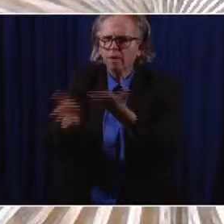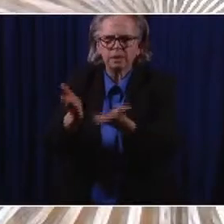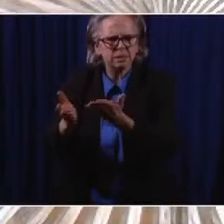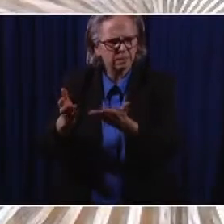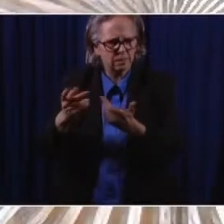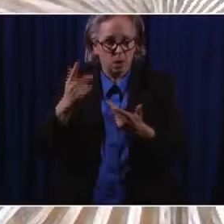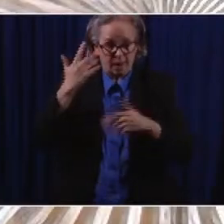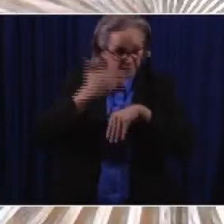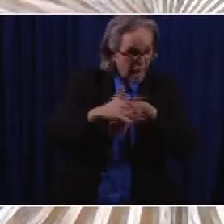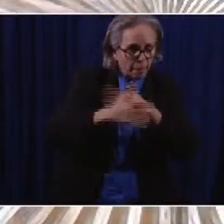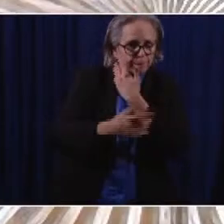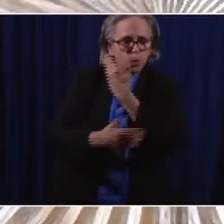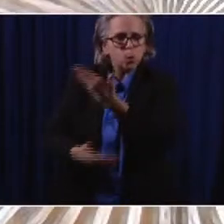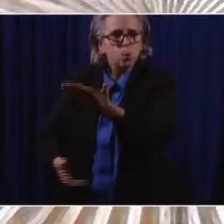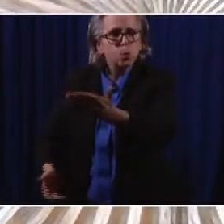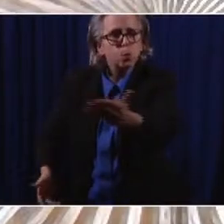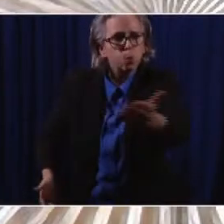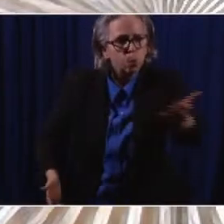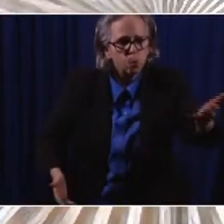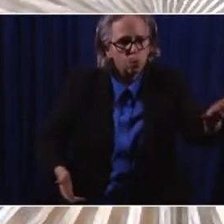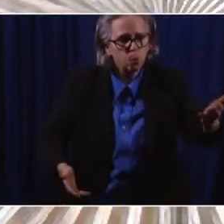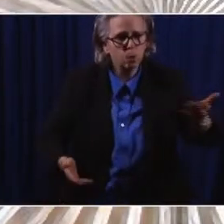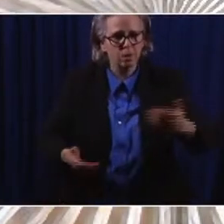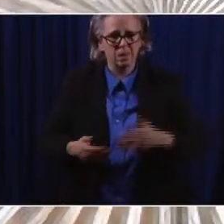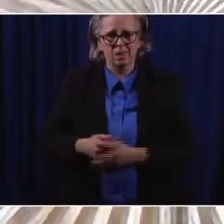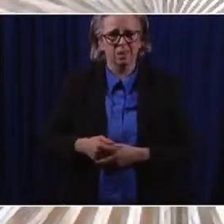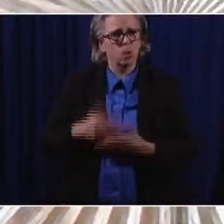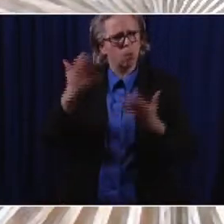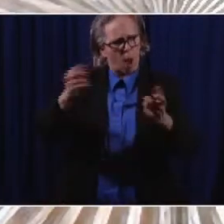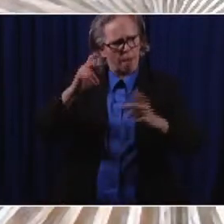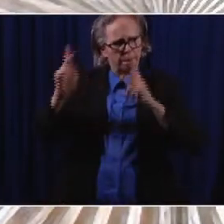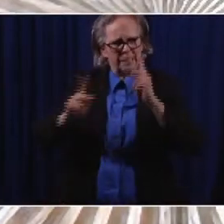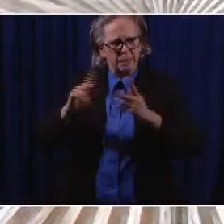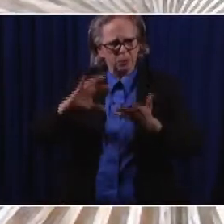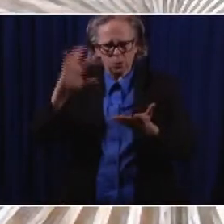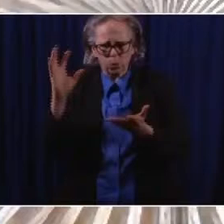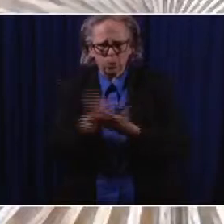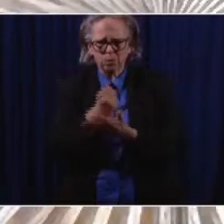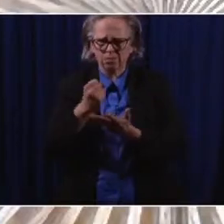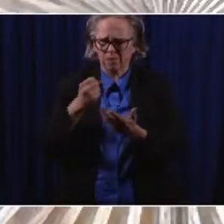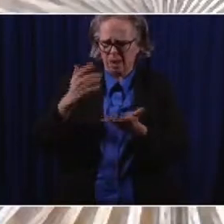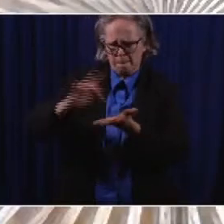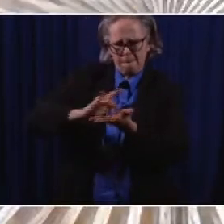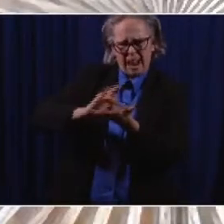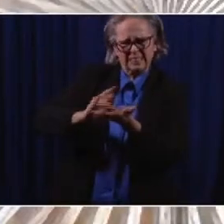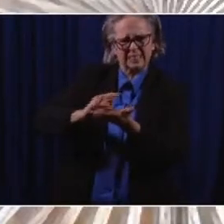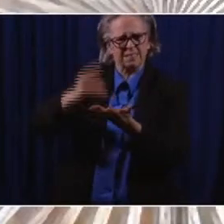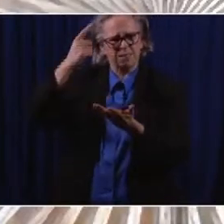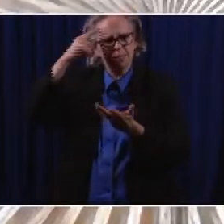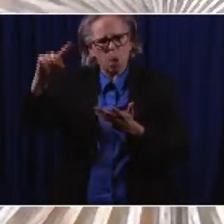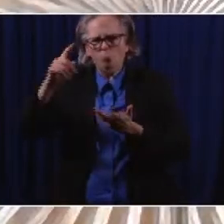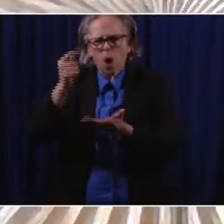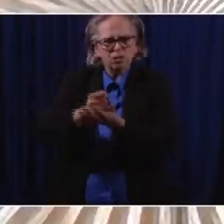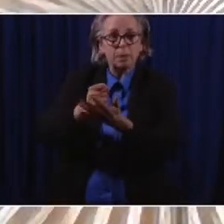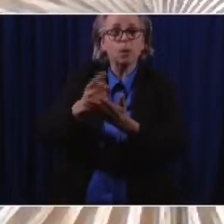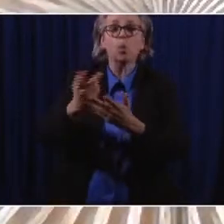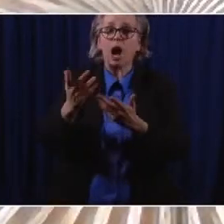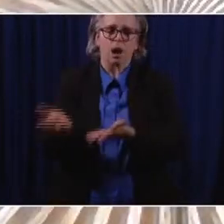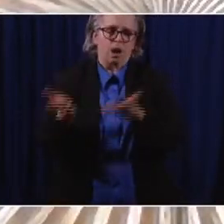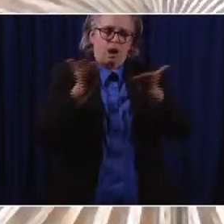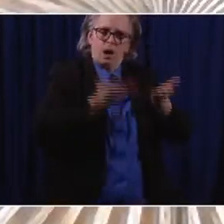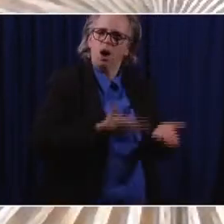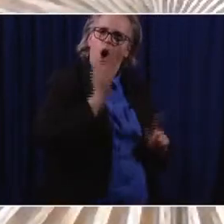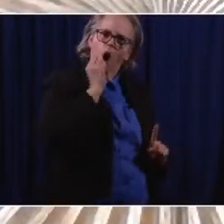available and have really allowed for take-home dosing. And it really expanded the use of naloxone as the